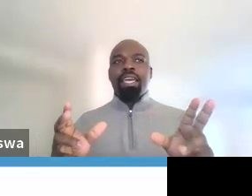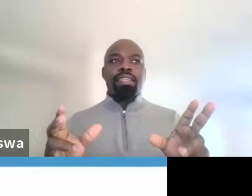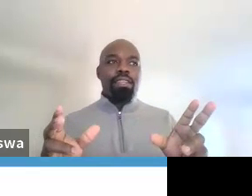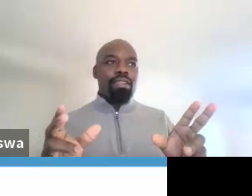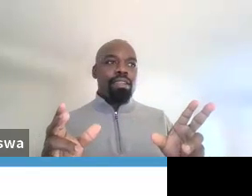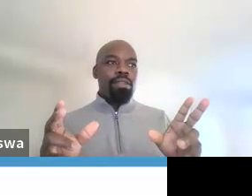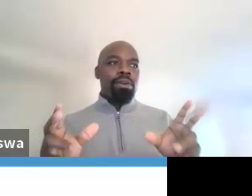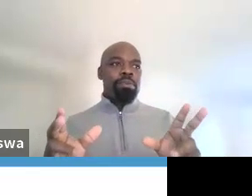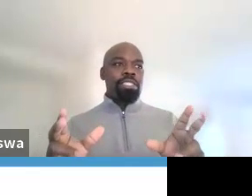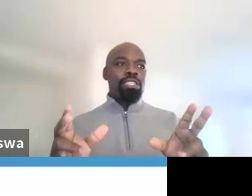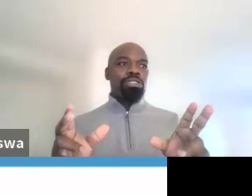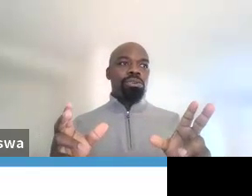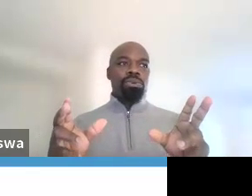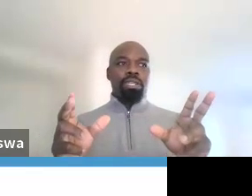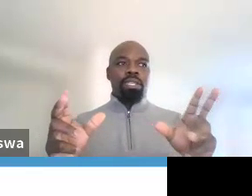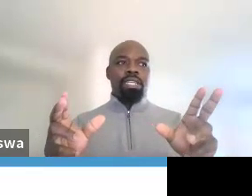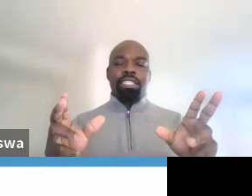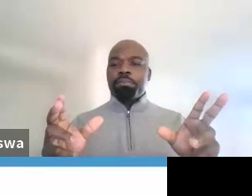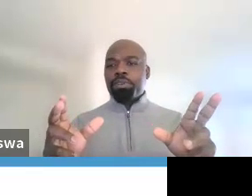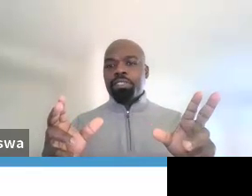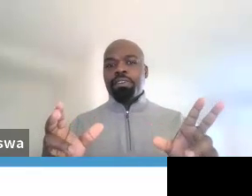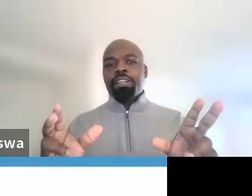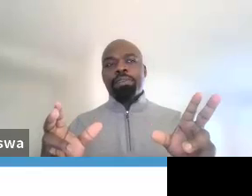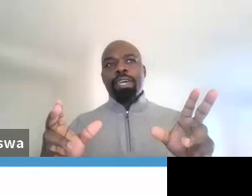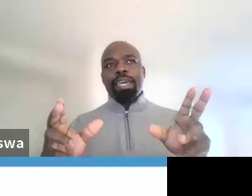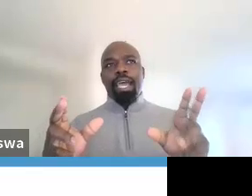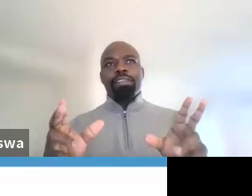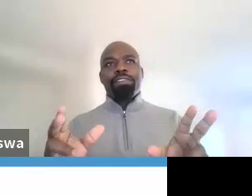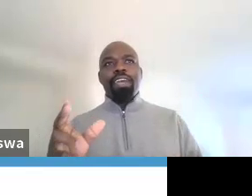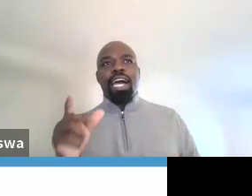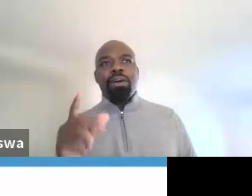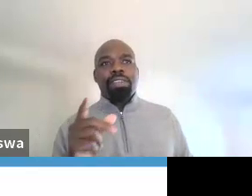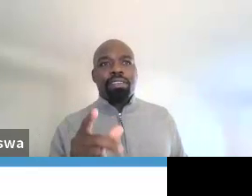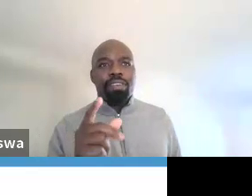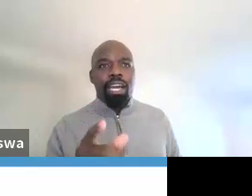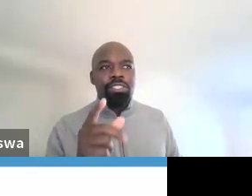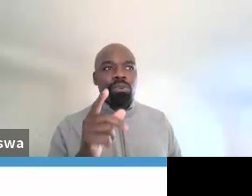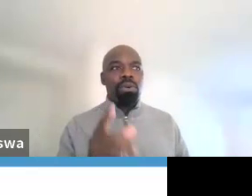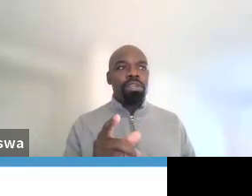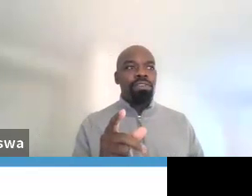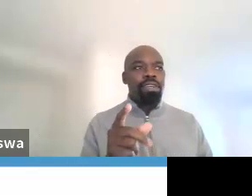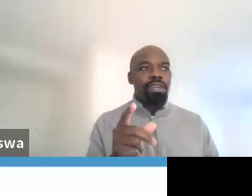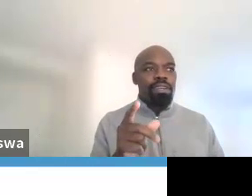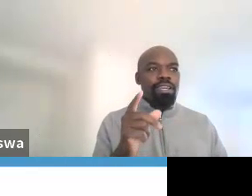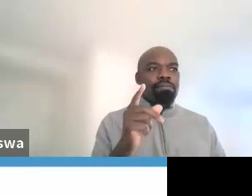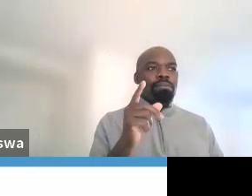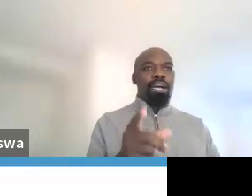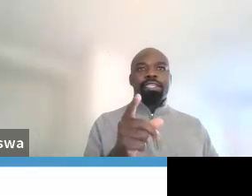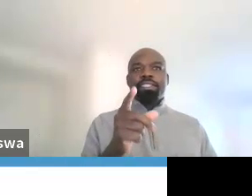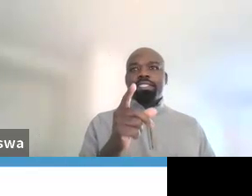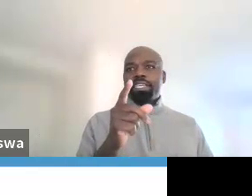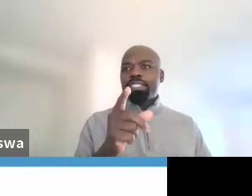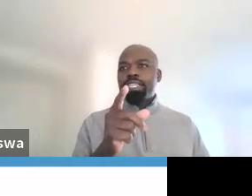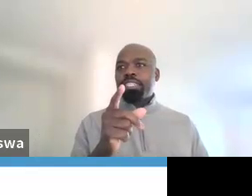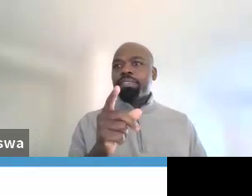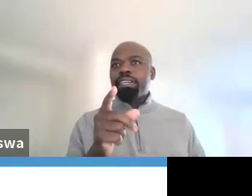letter that Laura presented to you, the letter template we've developed, and to see how this actually works in